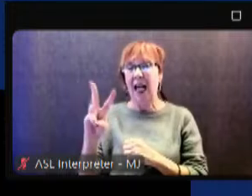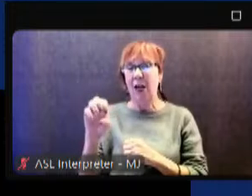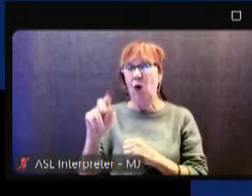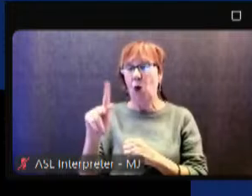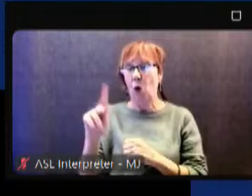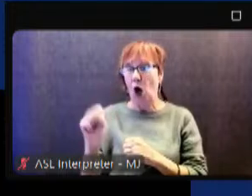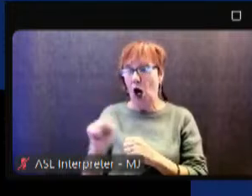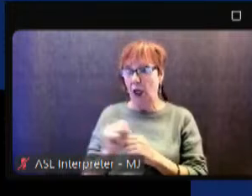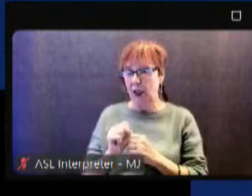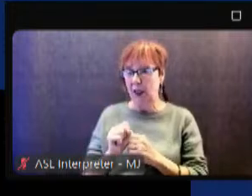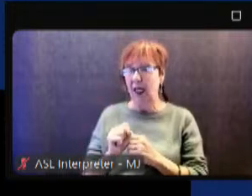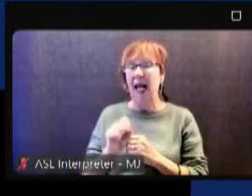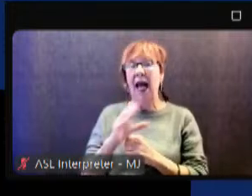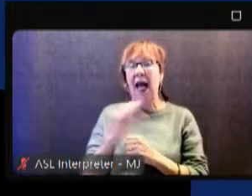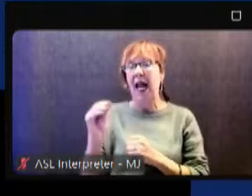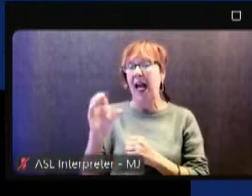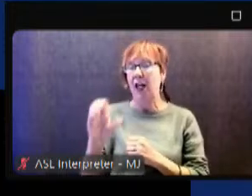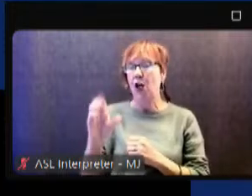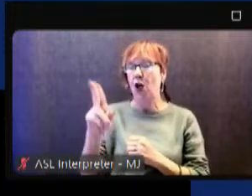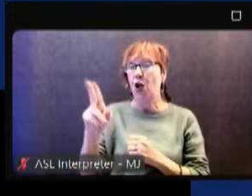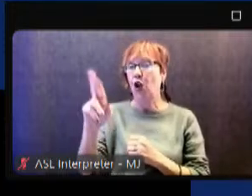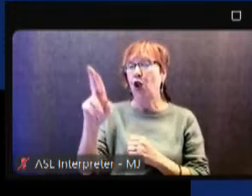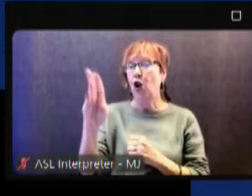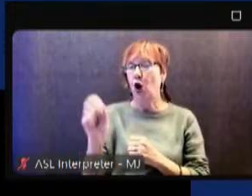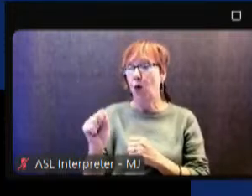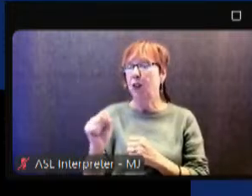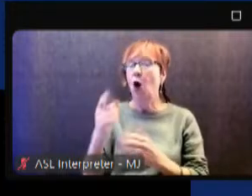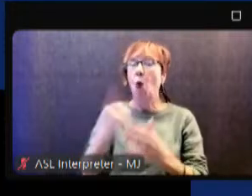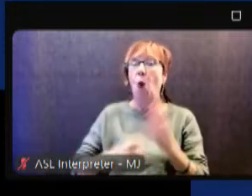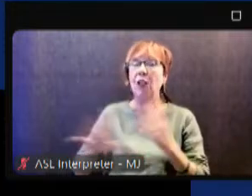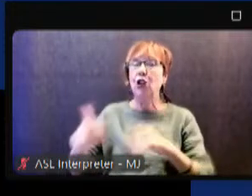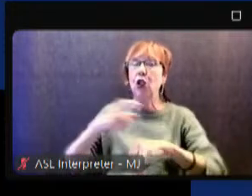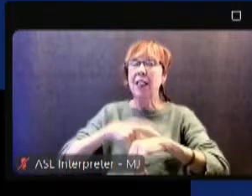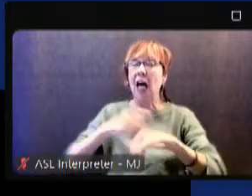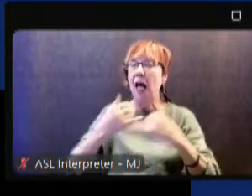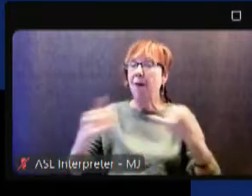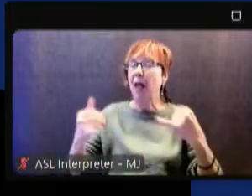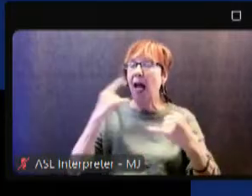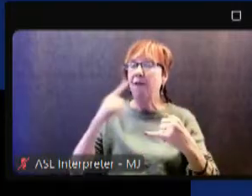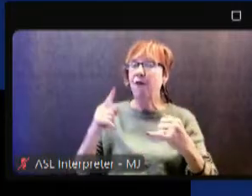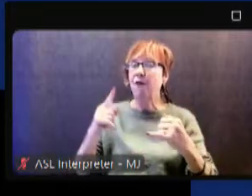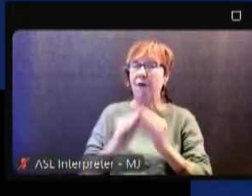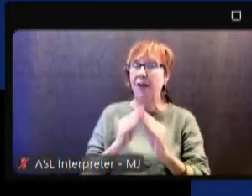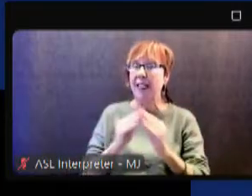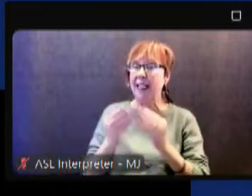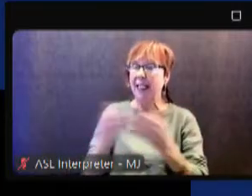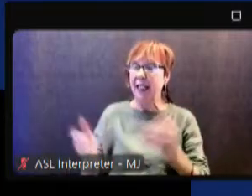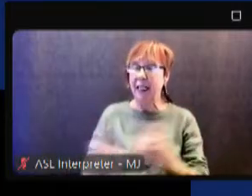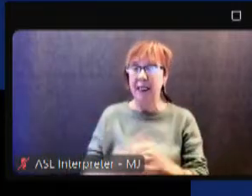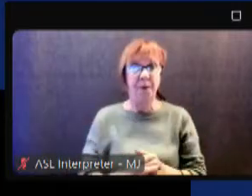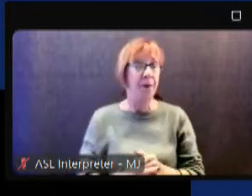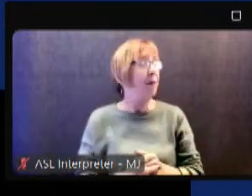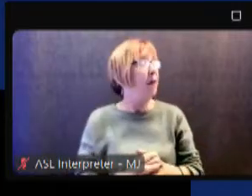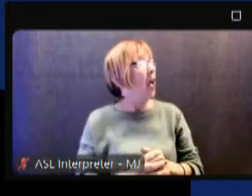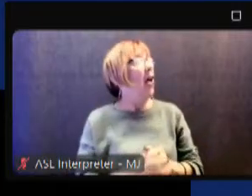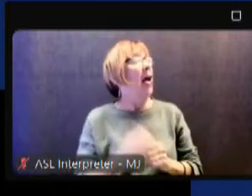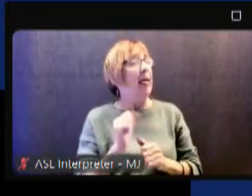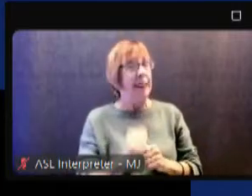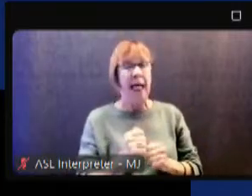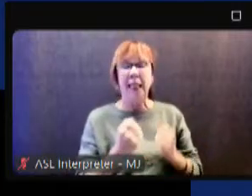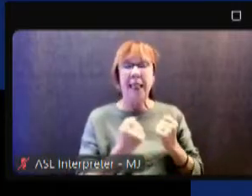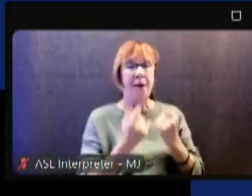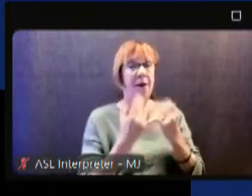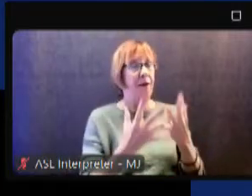timeline and plan for this work? I think I can take that one. The recent fires caused major damage to our communities and